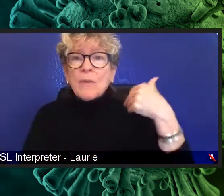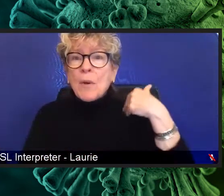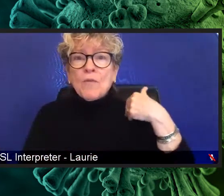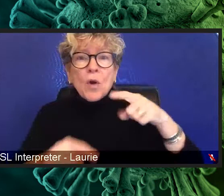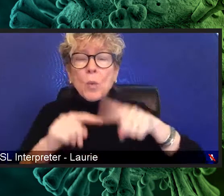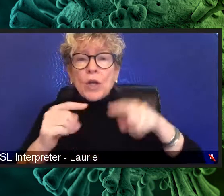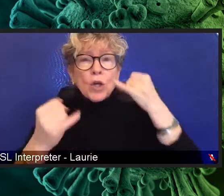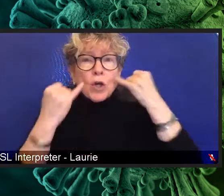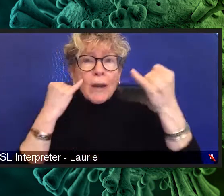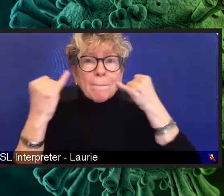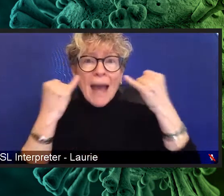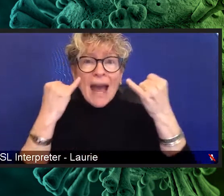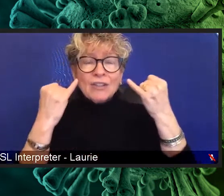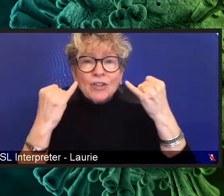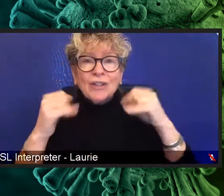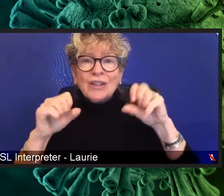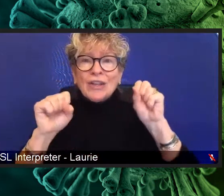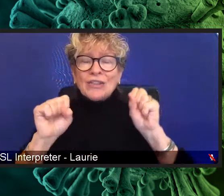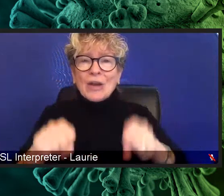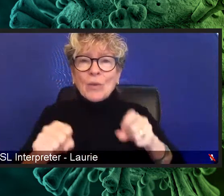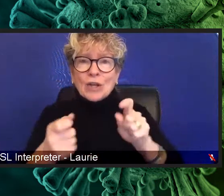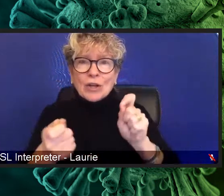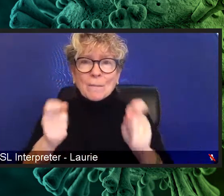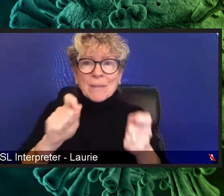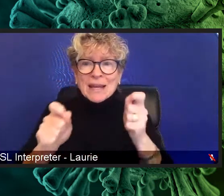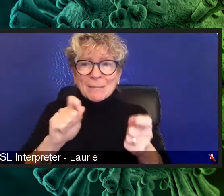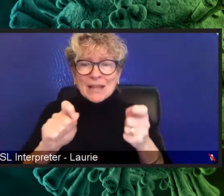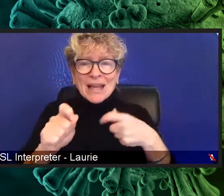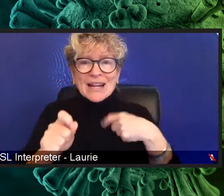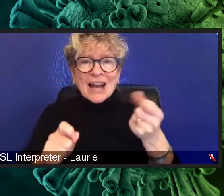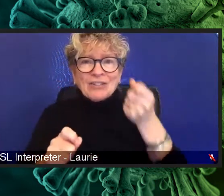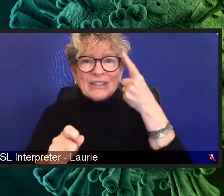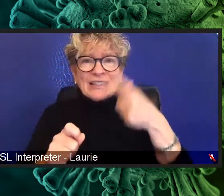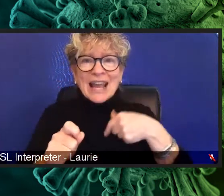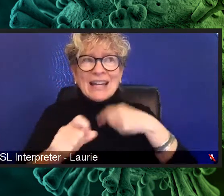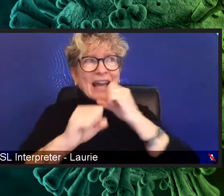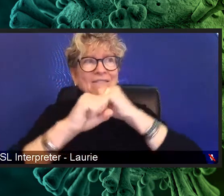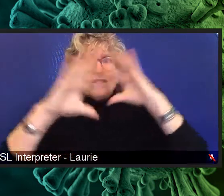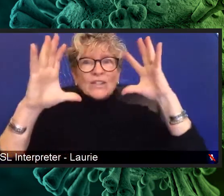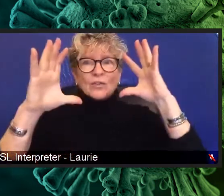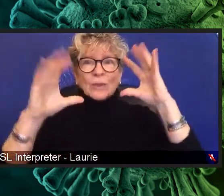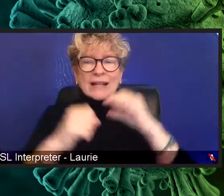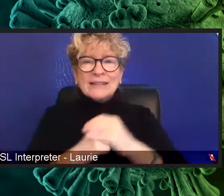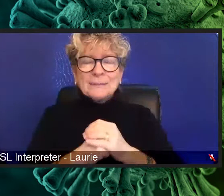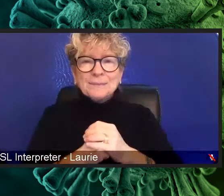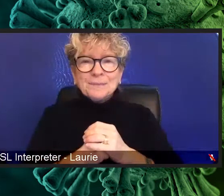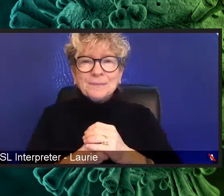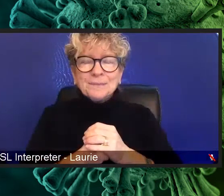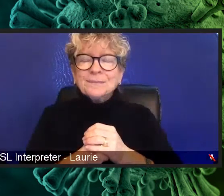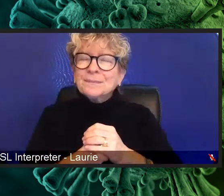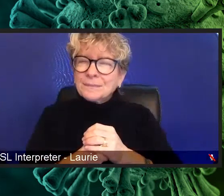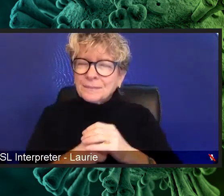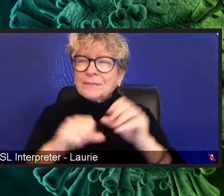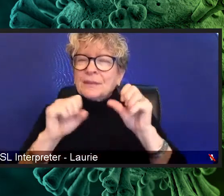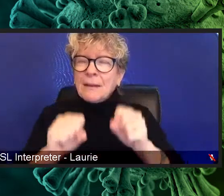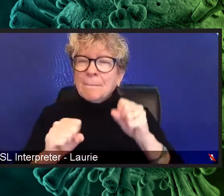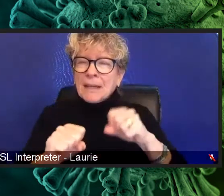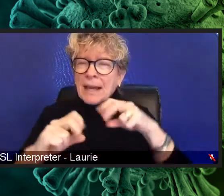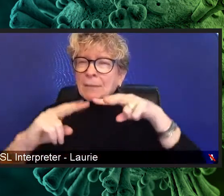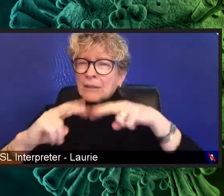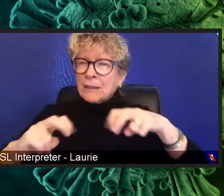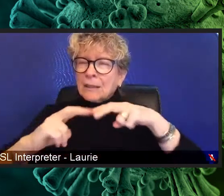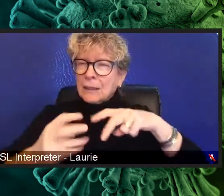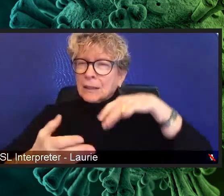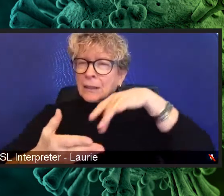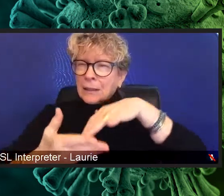in the past that we'd be able to manipulate, understand, and visualize. So this ability to look at data is making a